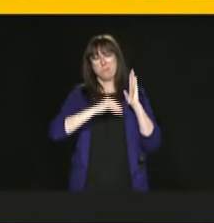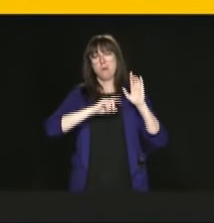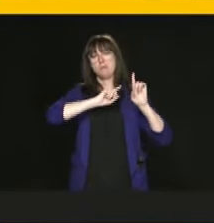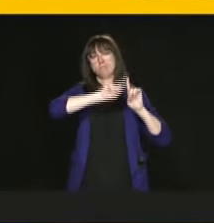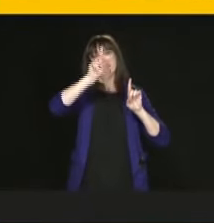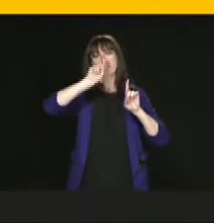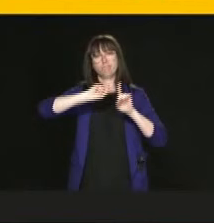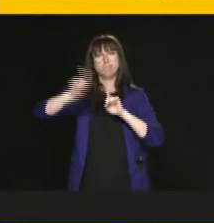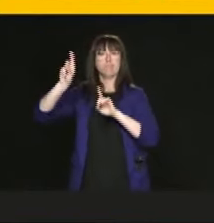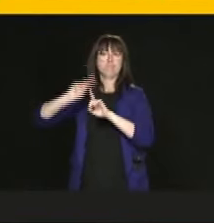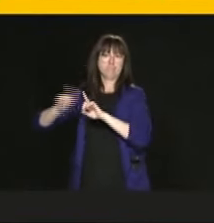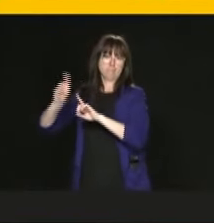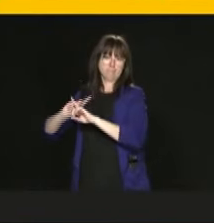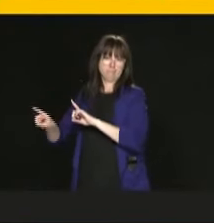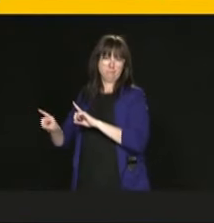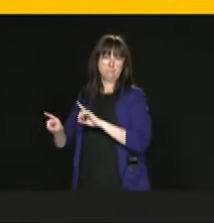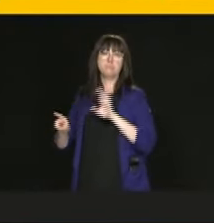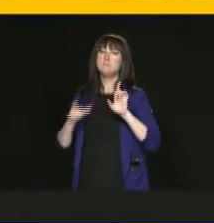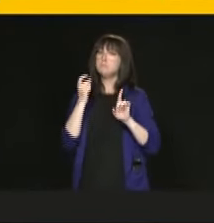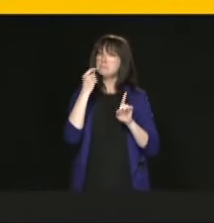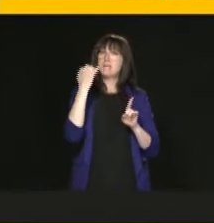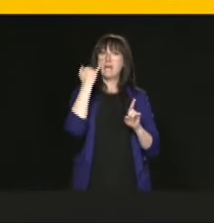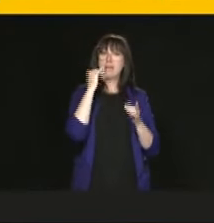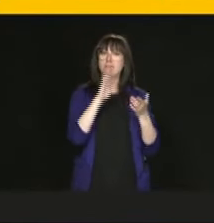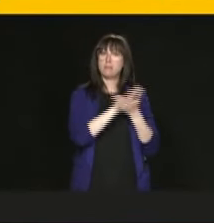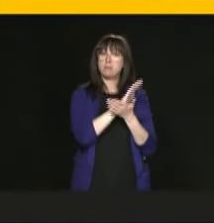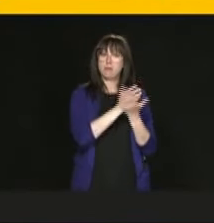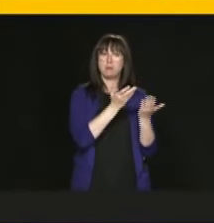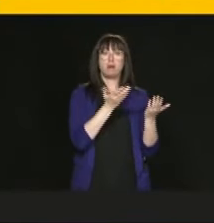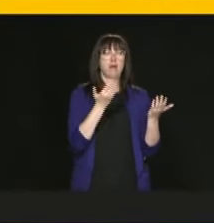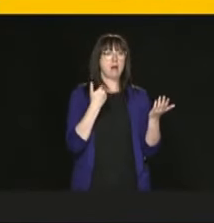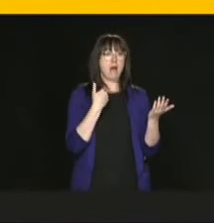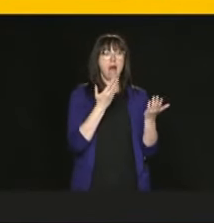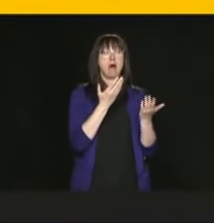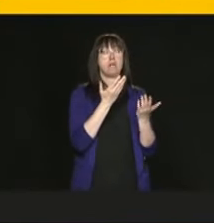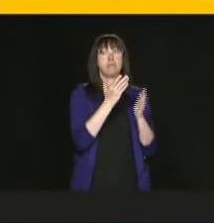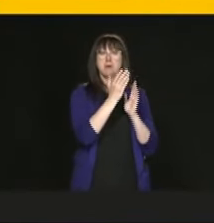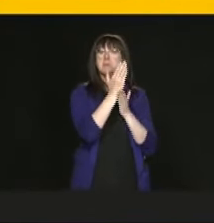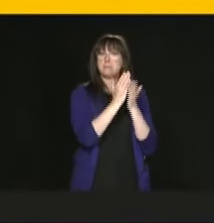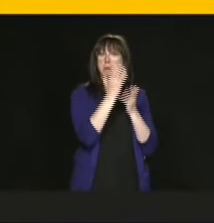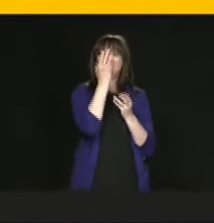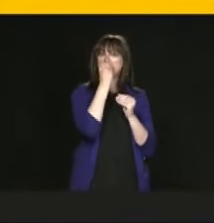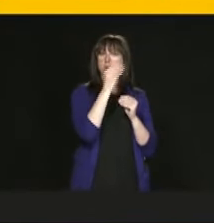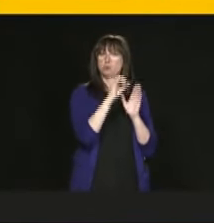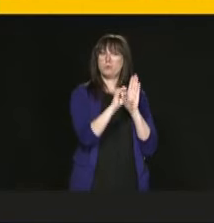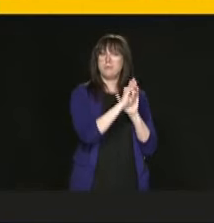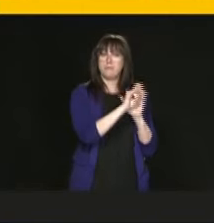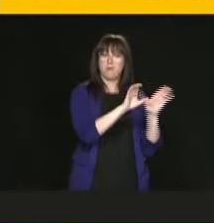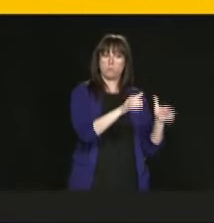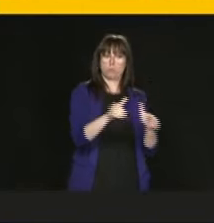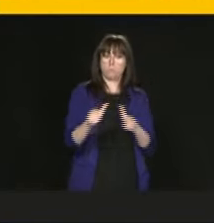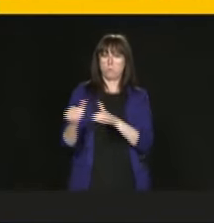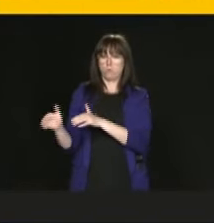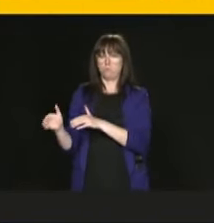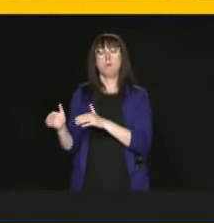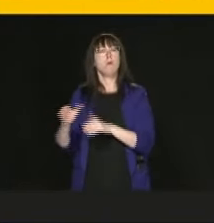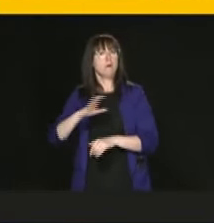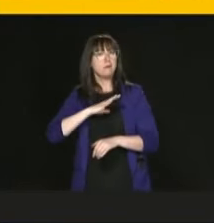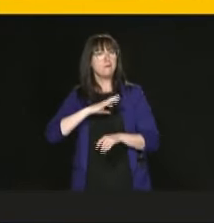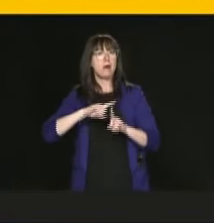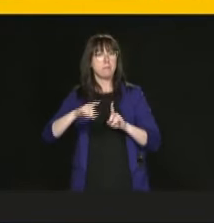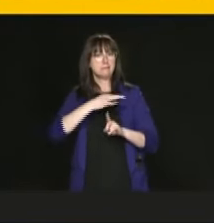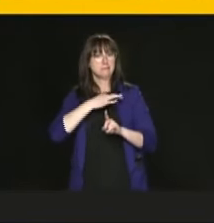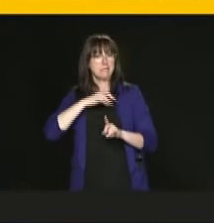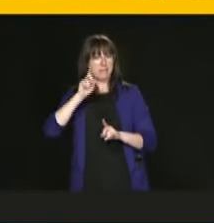have disaggregated data identifiers to begin with, we need people on the ground filling them out and then collecting them as they try